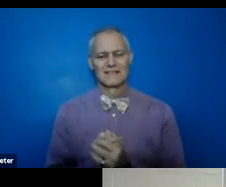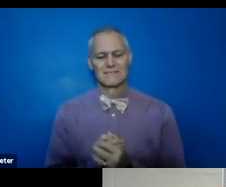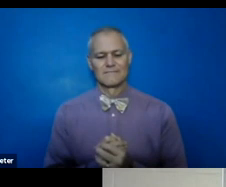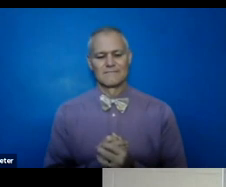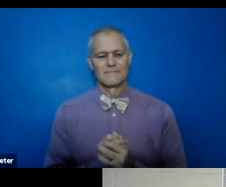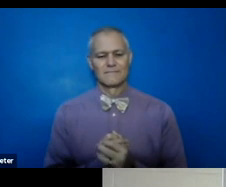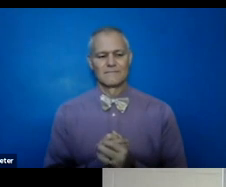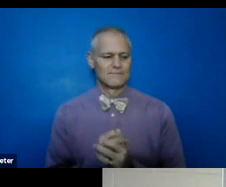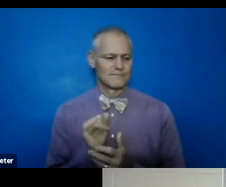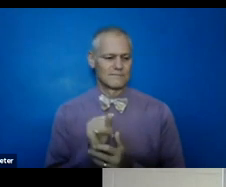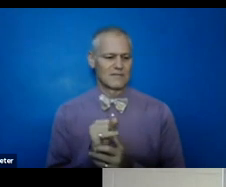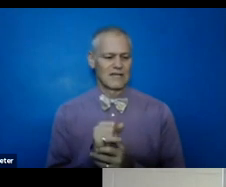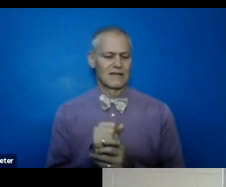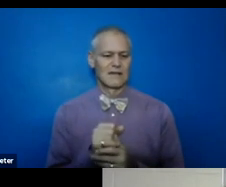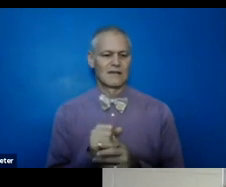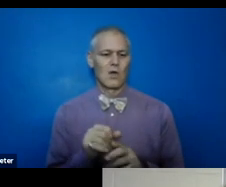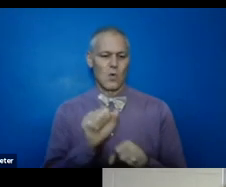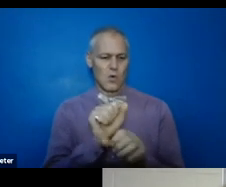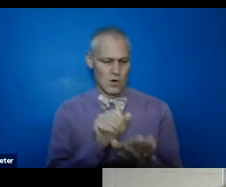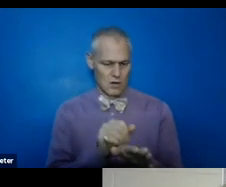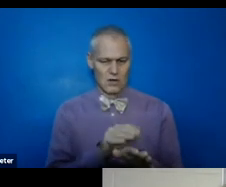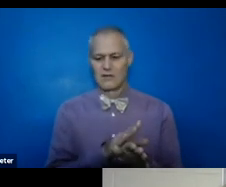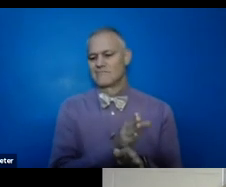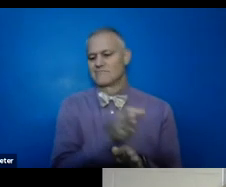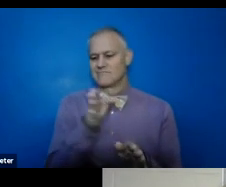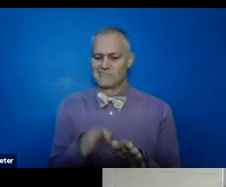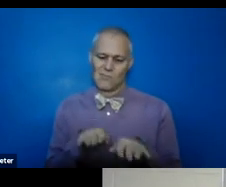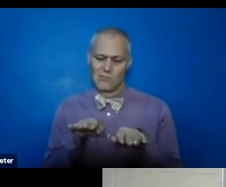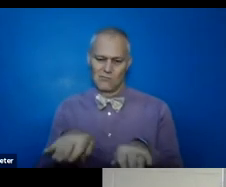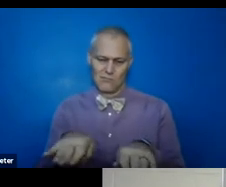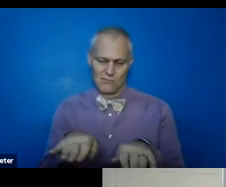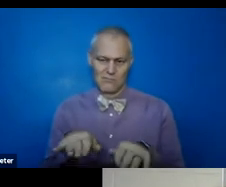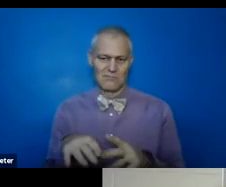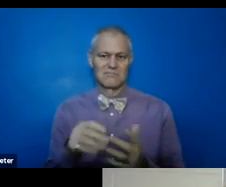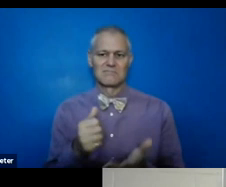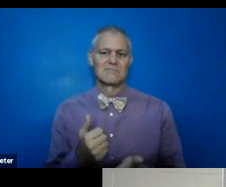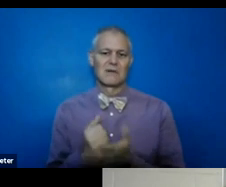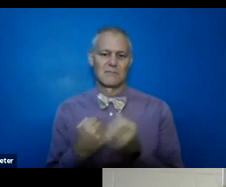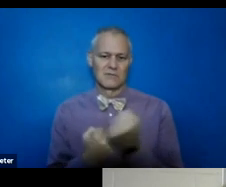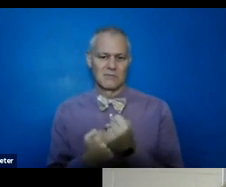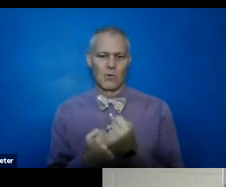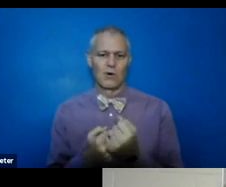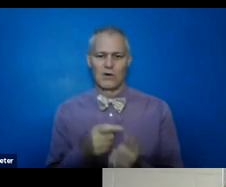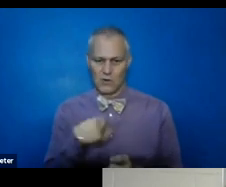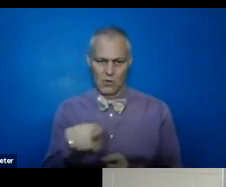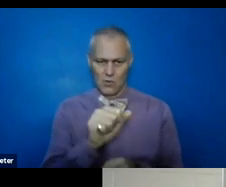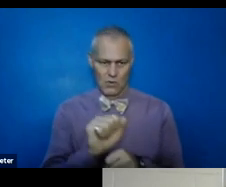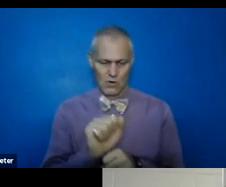sort of like adjacent work would you wish to see, right? Do you want to see to help support what you do?